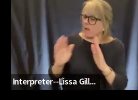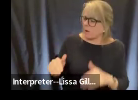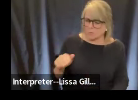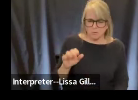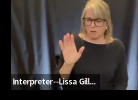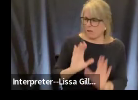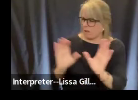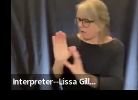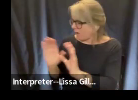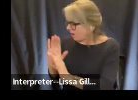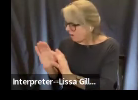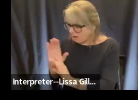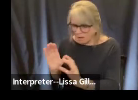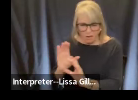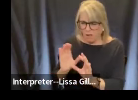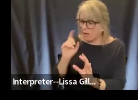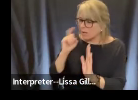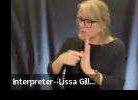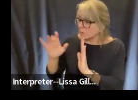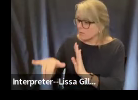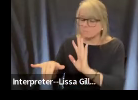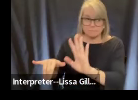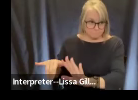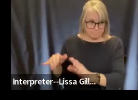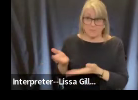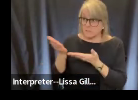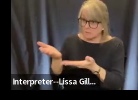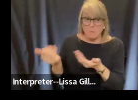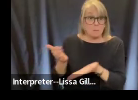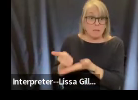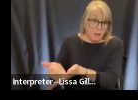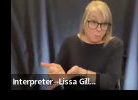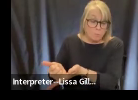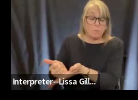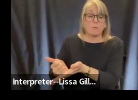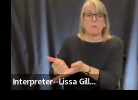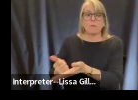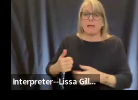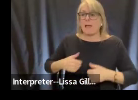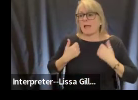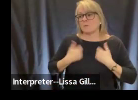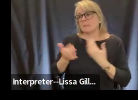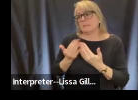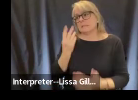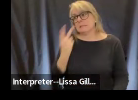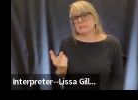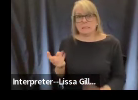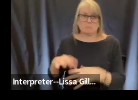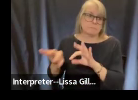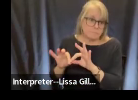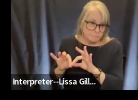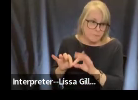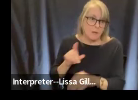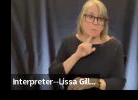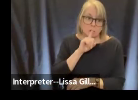this, make a note and make a suggestion to them, or maybe even help them make that address easier to see. Make sure that it's